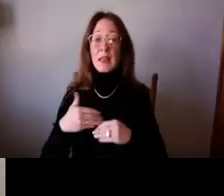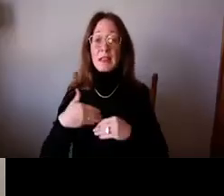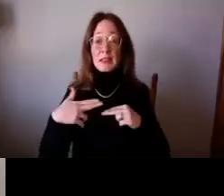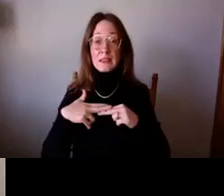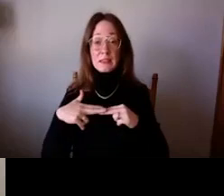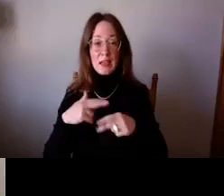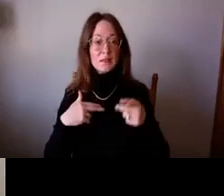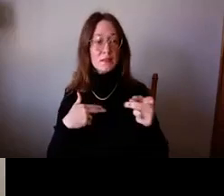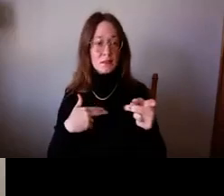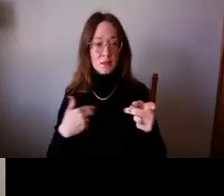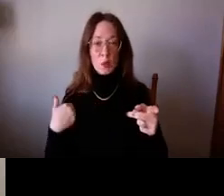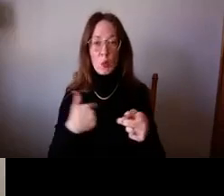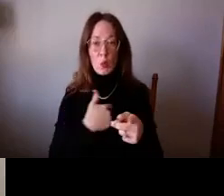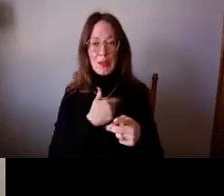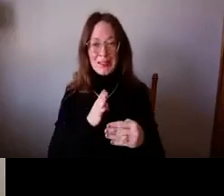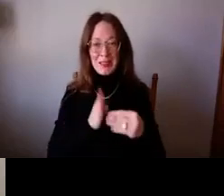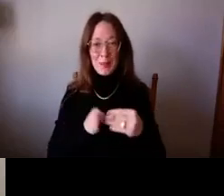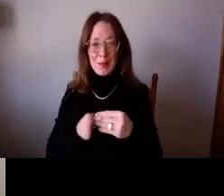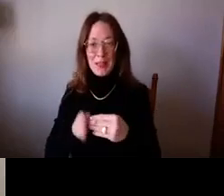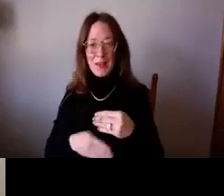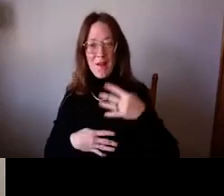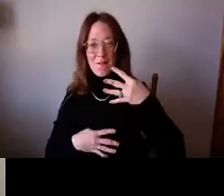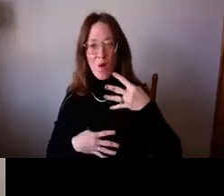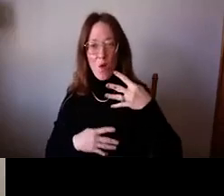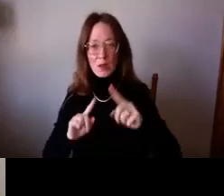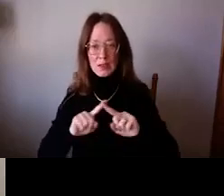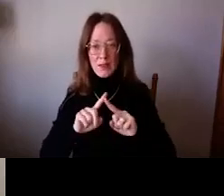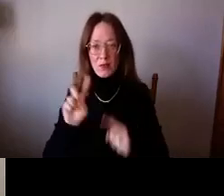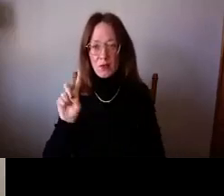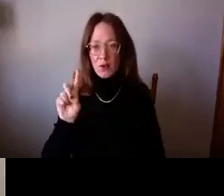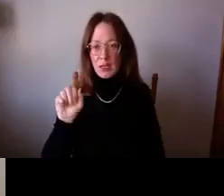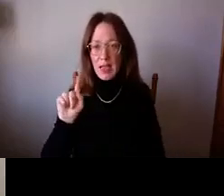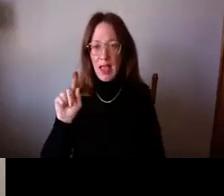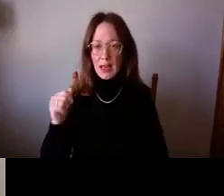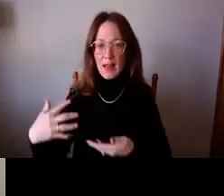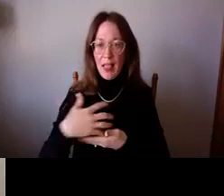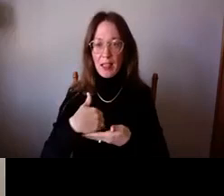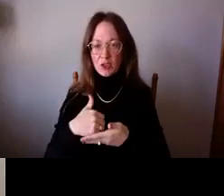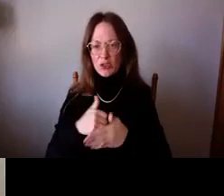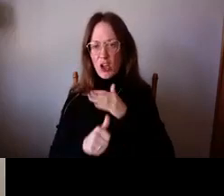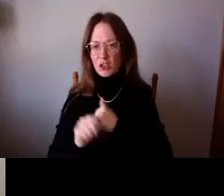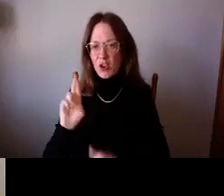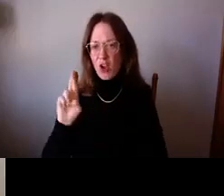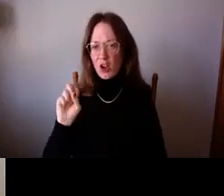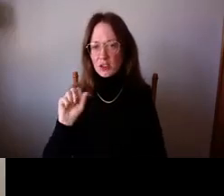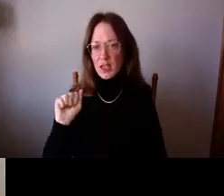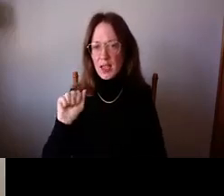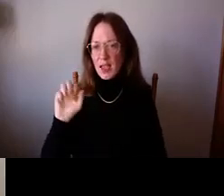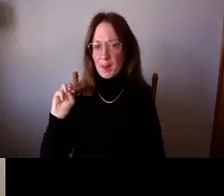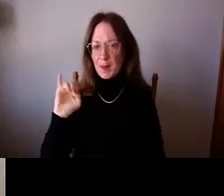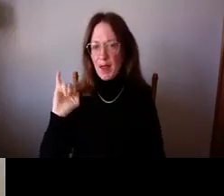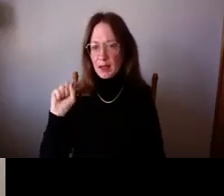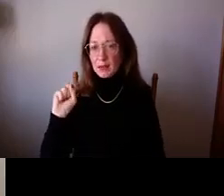have completed 4 data collections in our RSA MIS,